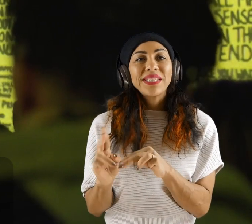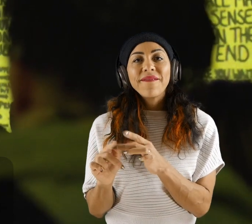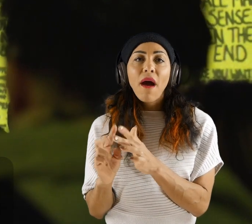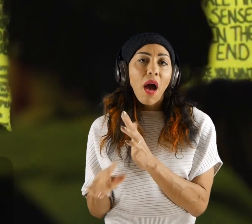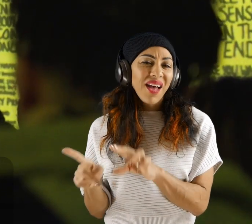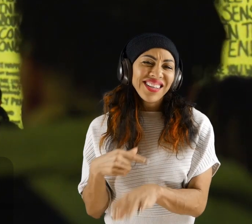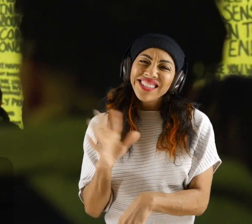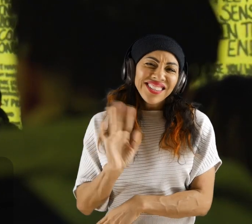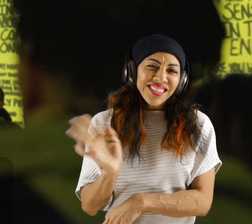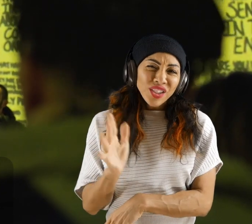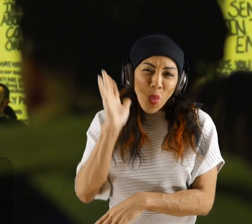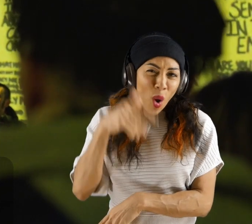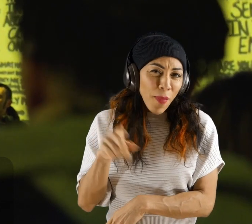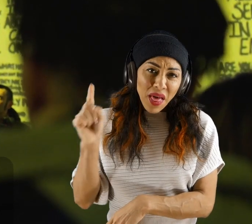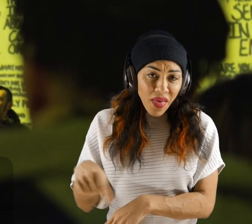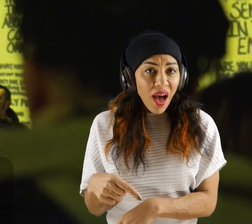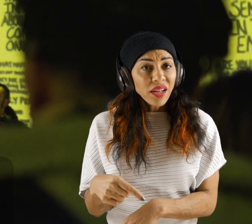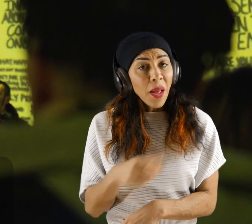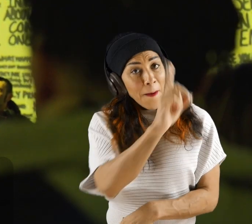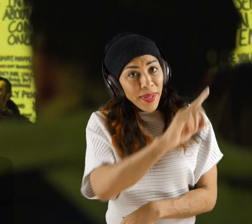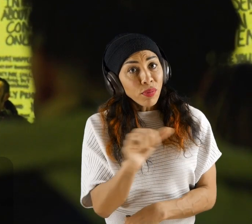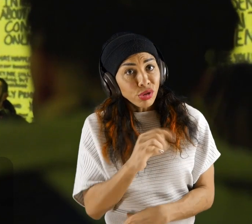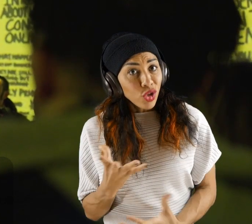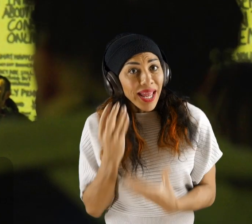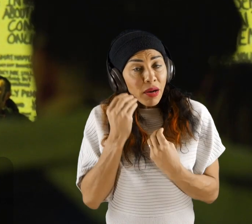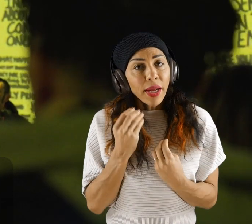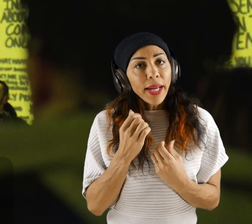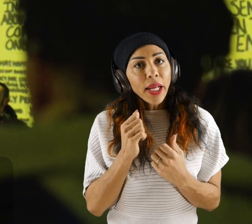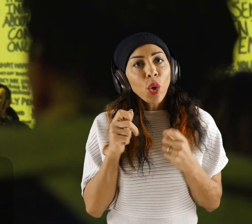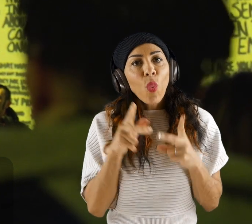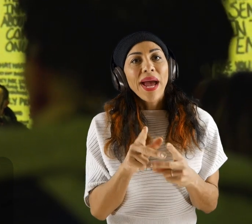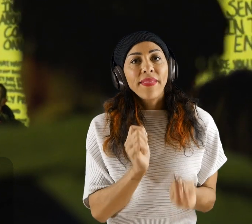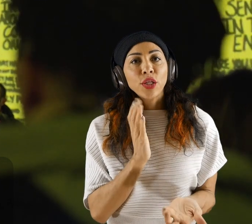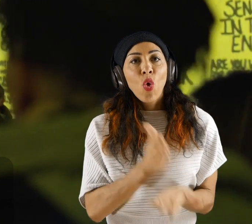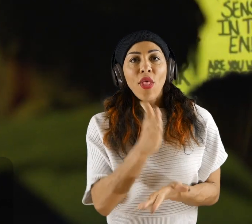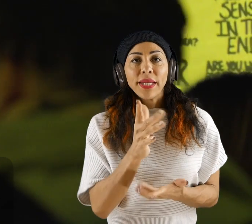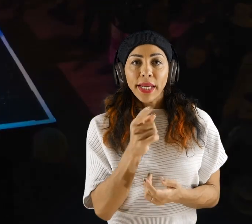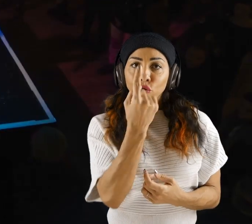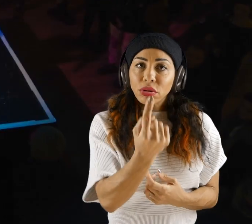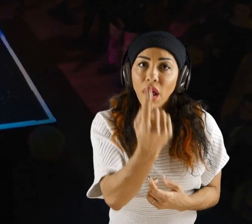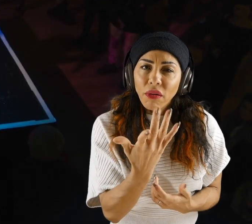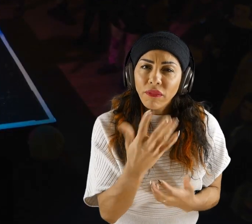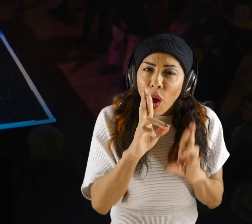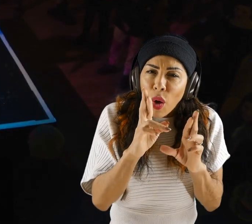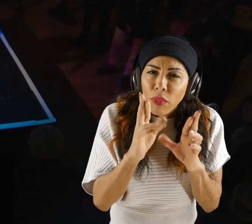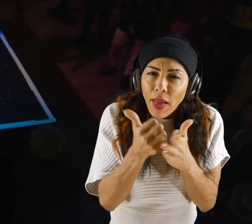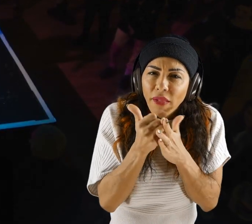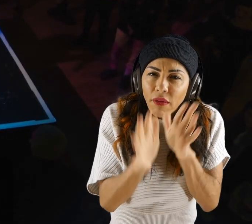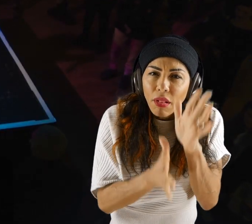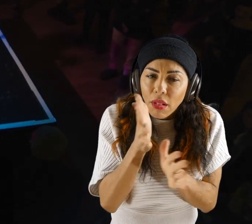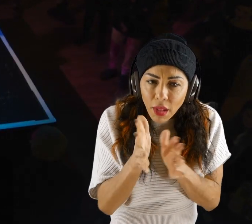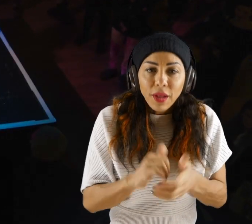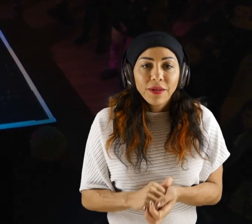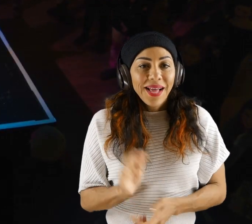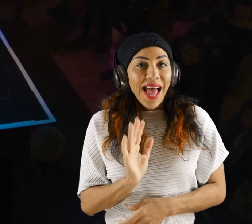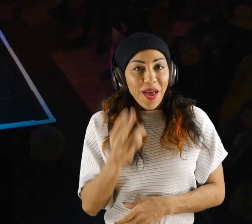any meaningful way that feels real to you. Hope that's helpful. Hi, my name's Yo. Pleasure to